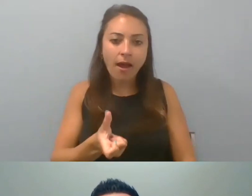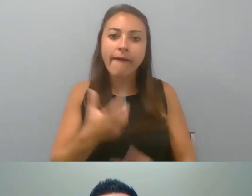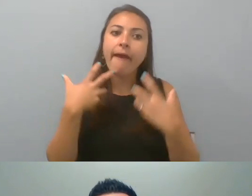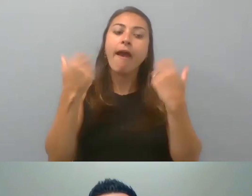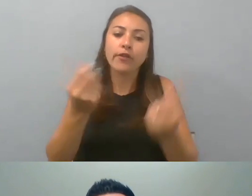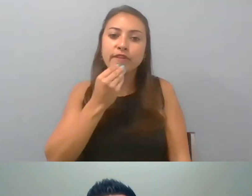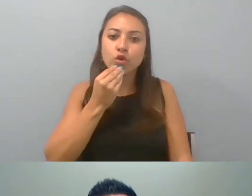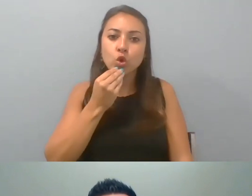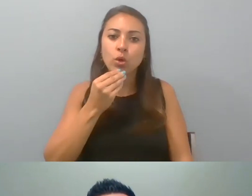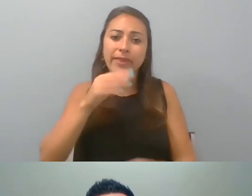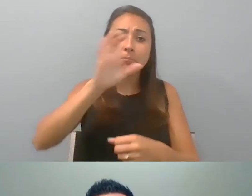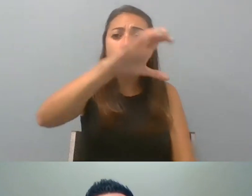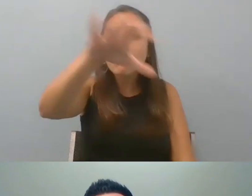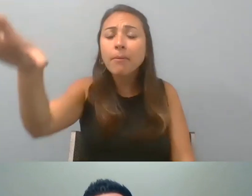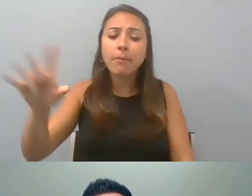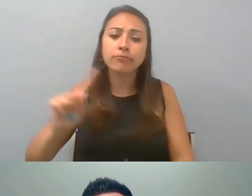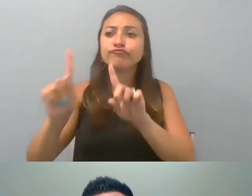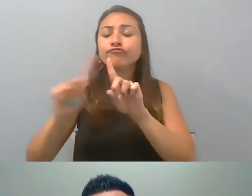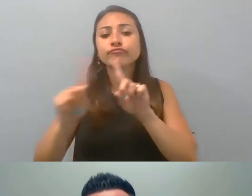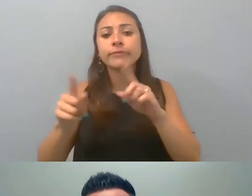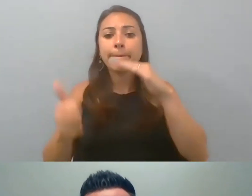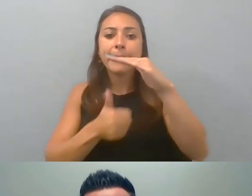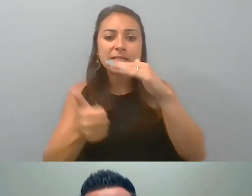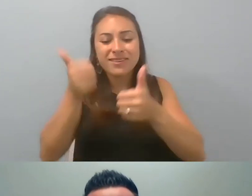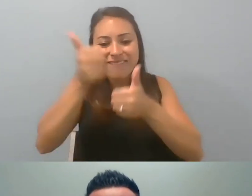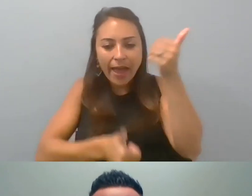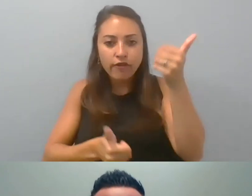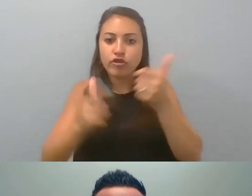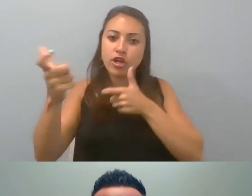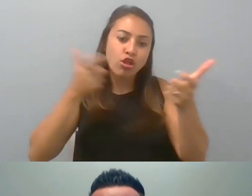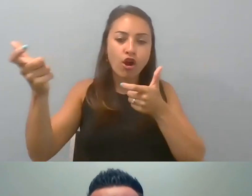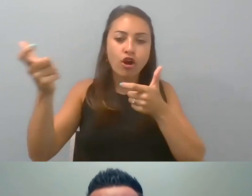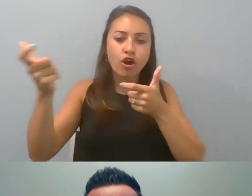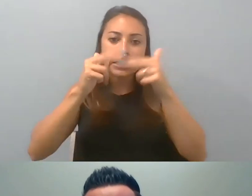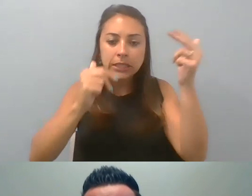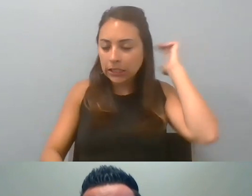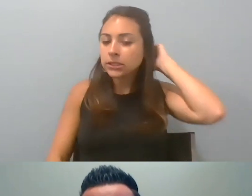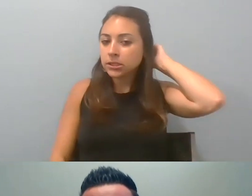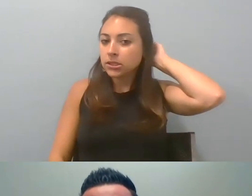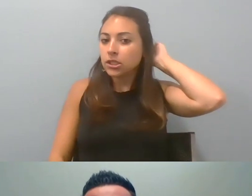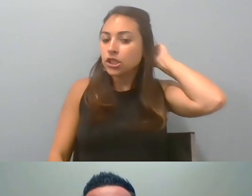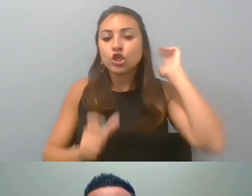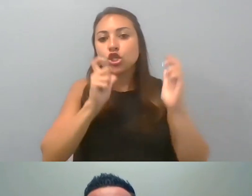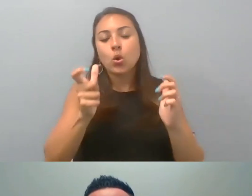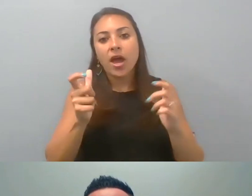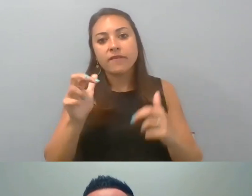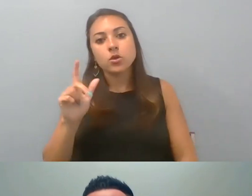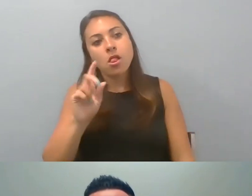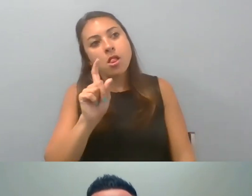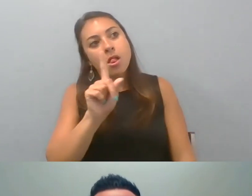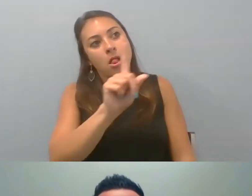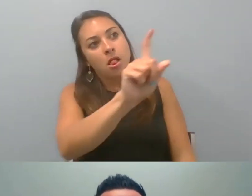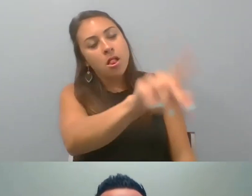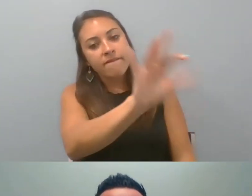located across campus. They're in the basement of every large residence hall, so you don't have to go far. They're in the bottom